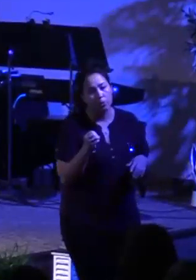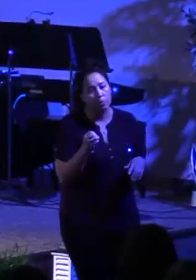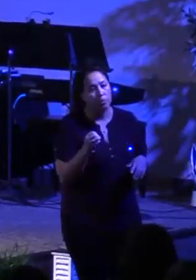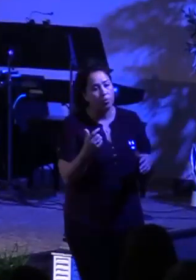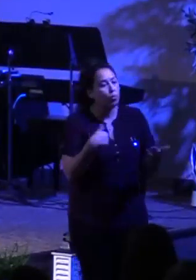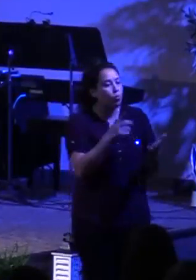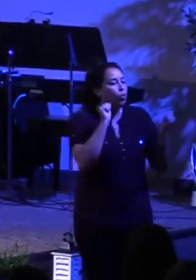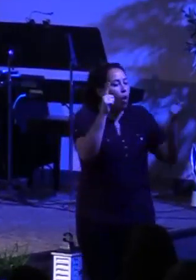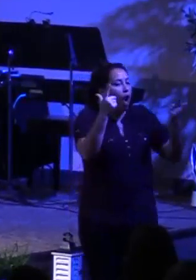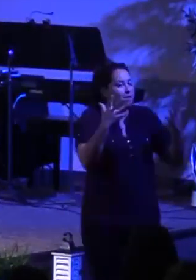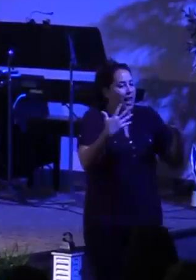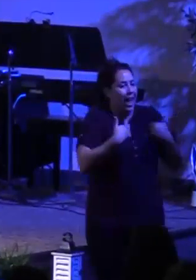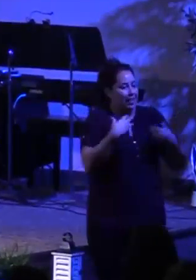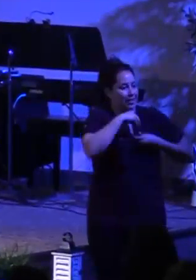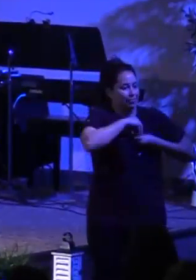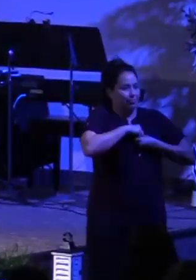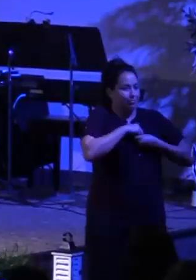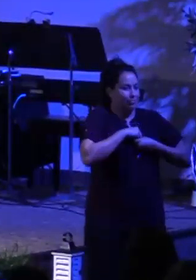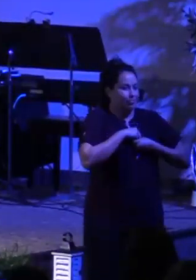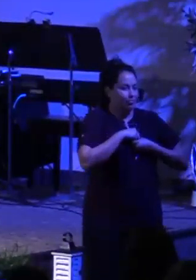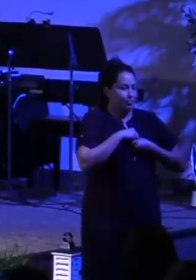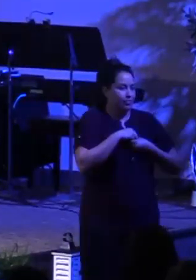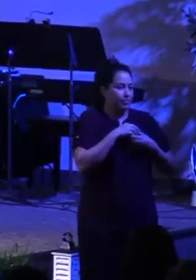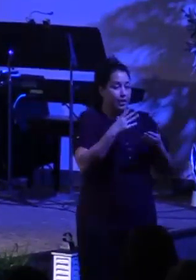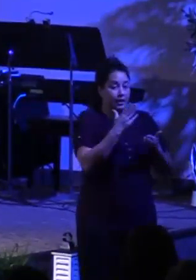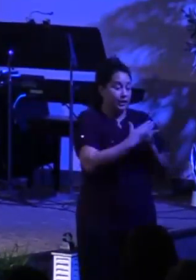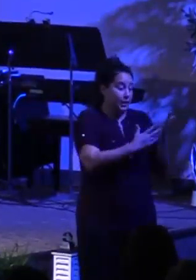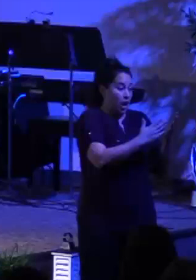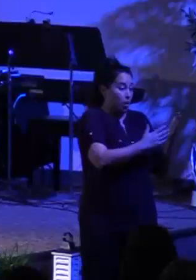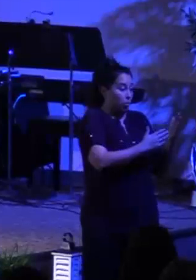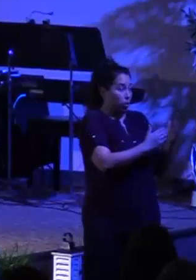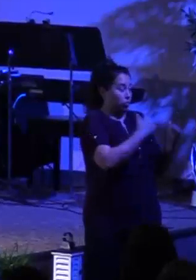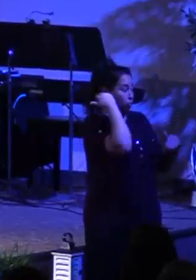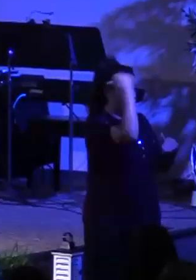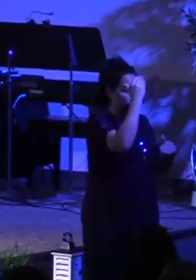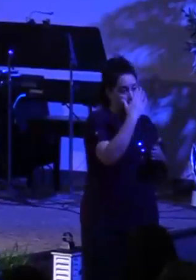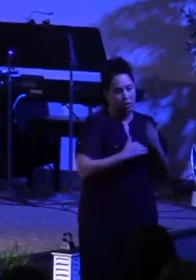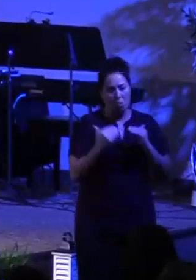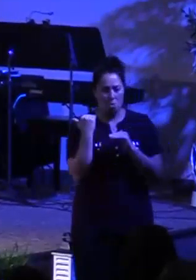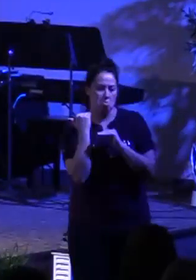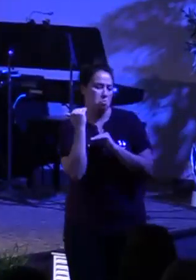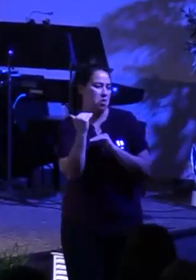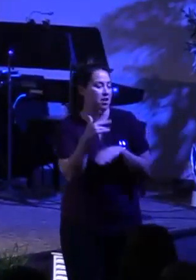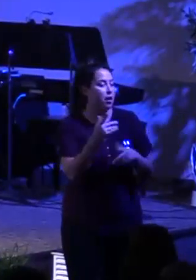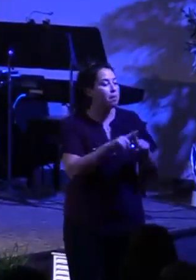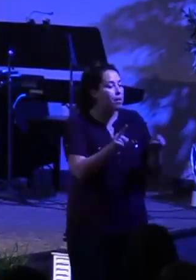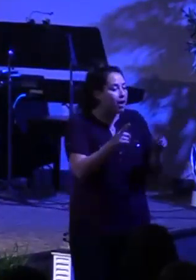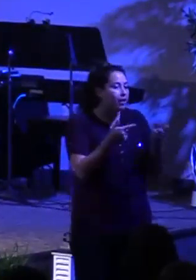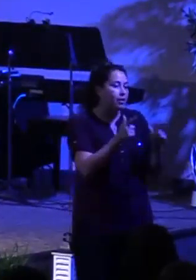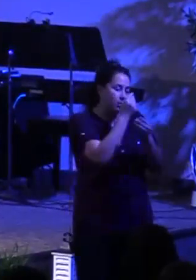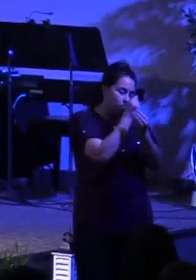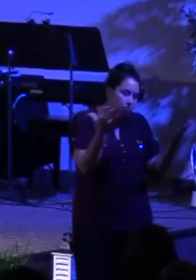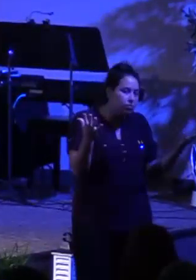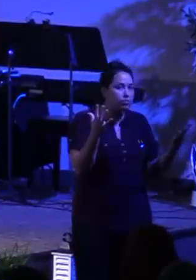all have this thing to one degree or another, right? We all have this negative bent. On top of that, let me tell you this is a